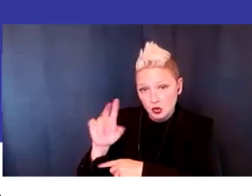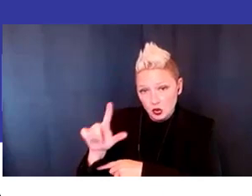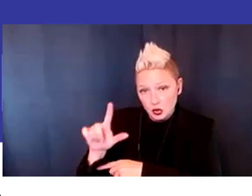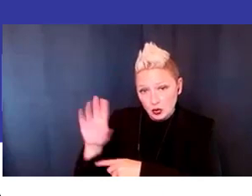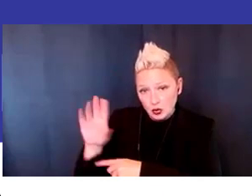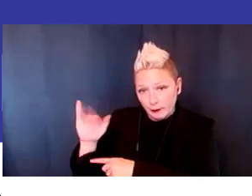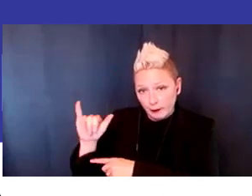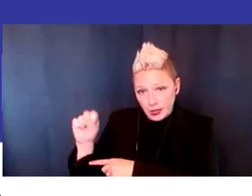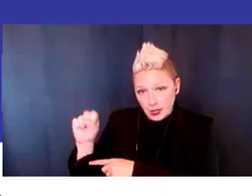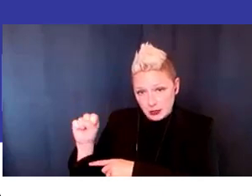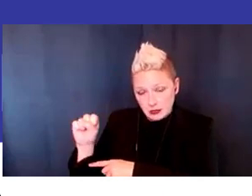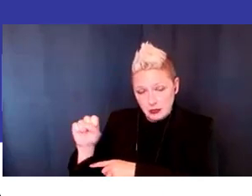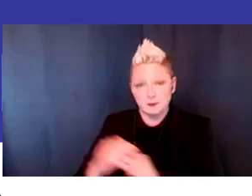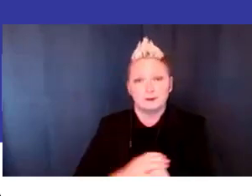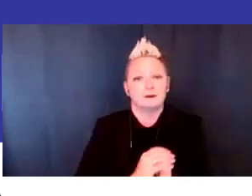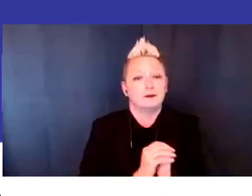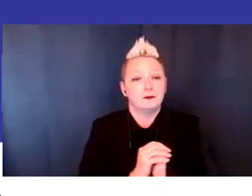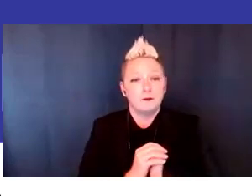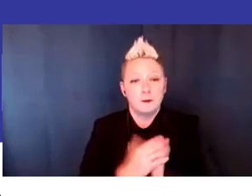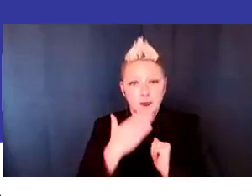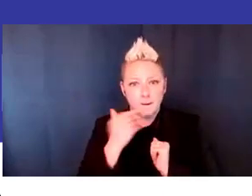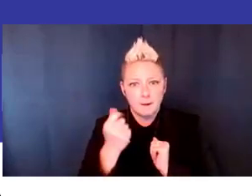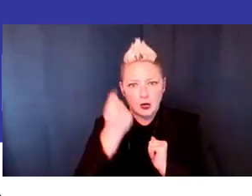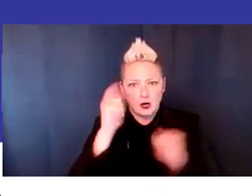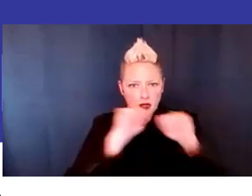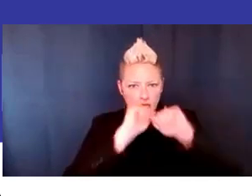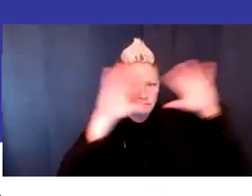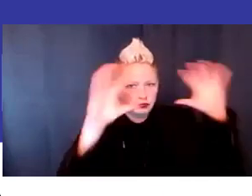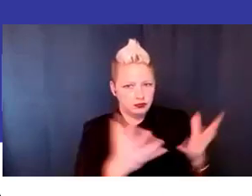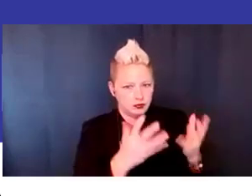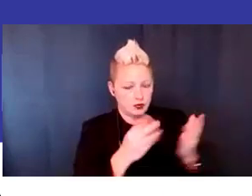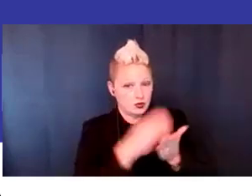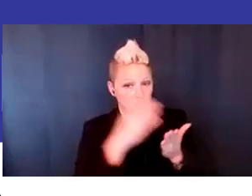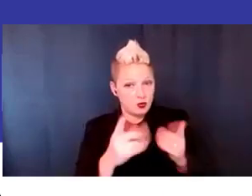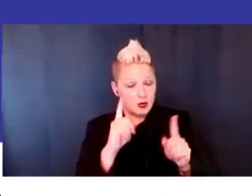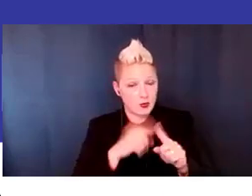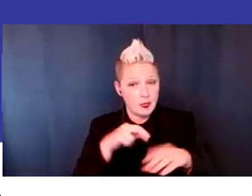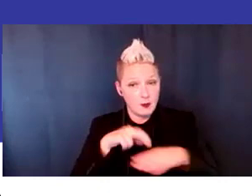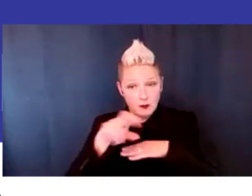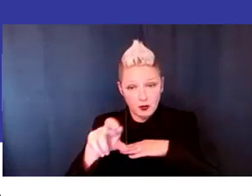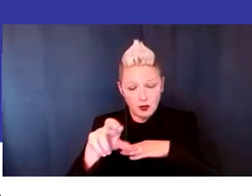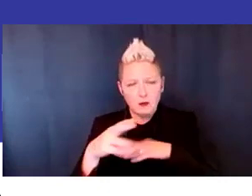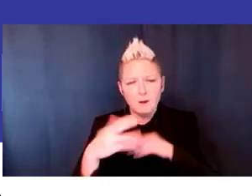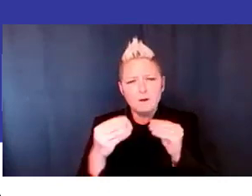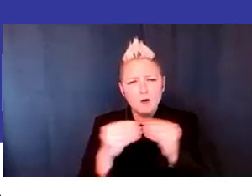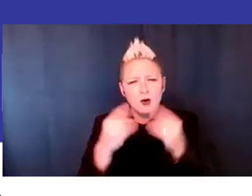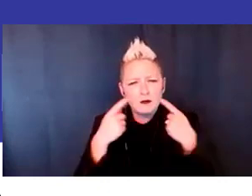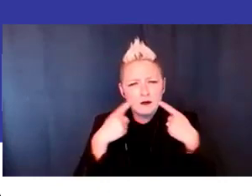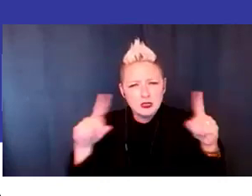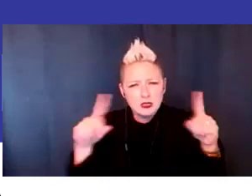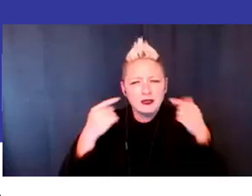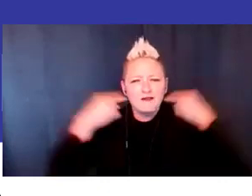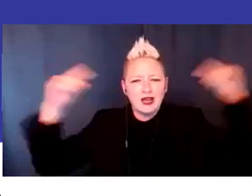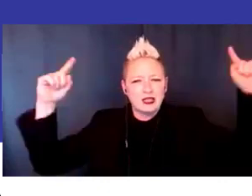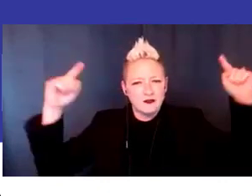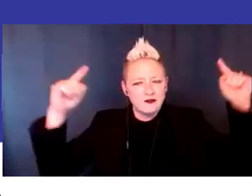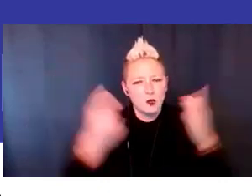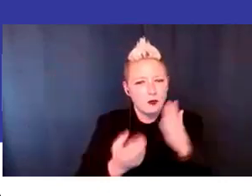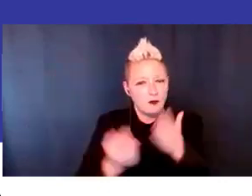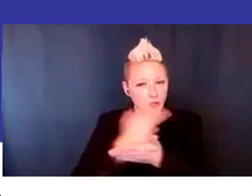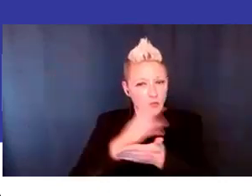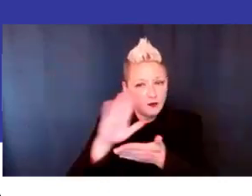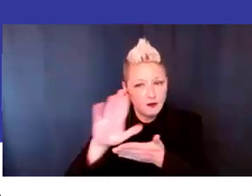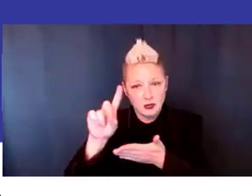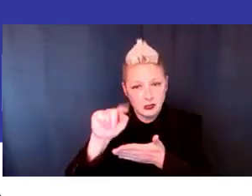the picture the IEP team has of a student at the point of referral, the more efficient and effective the review of existing data will